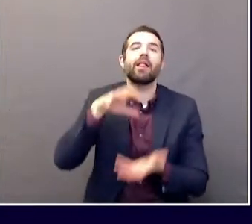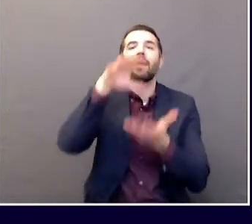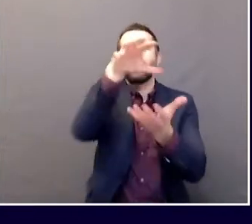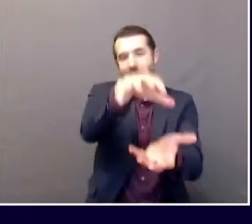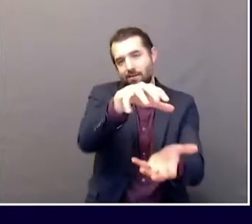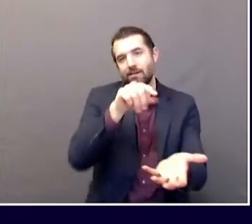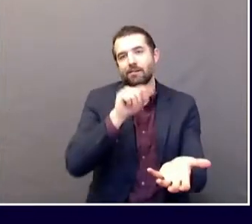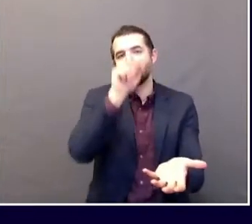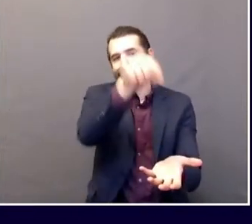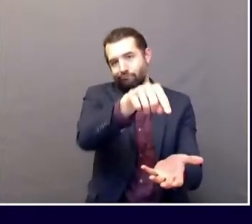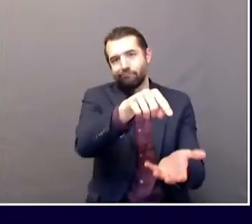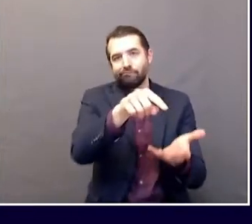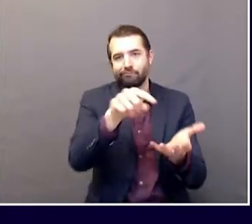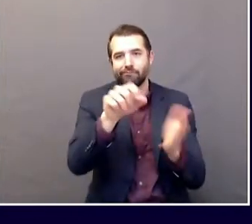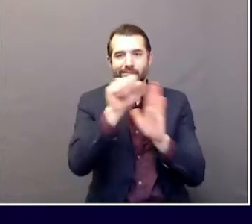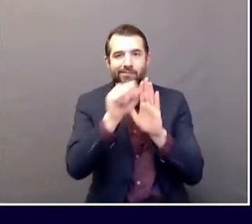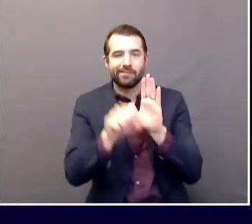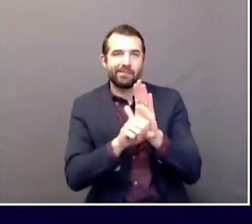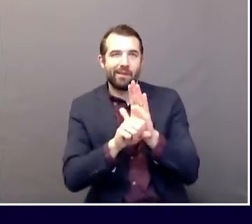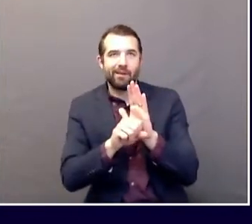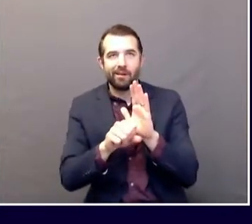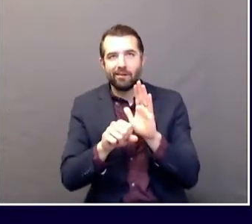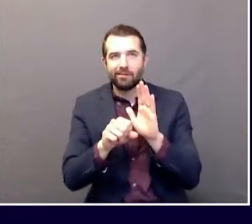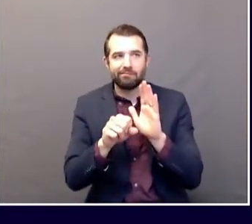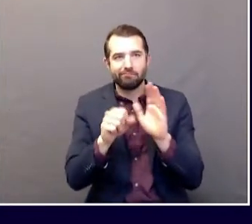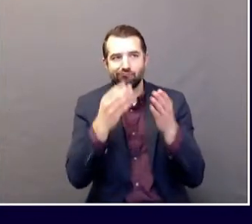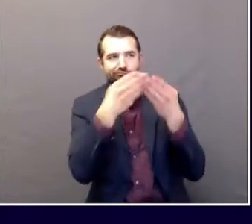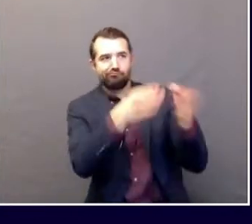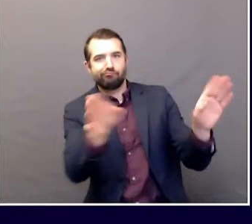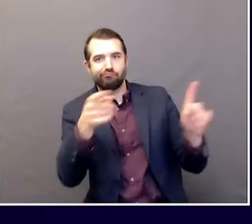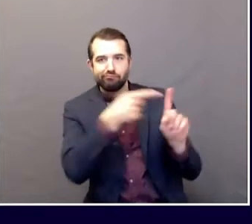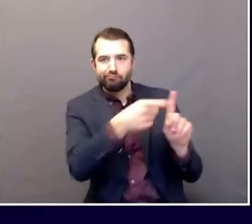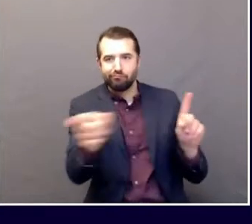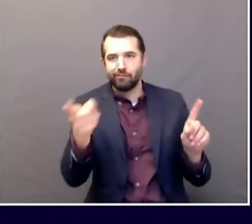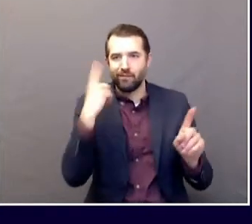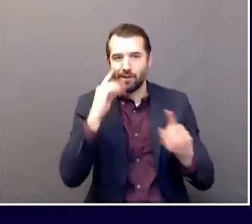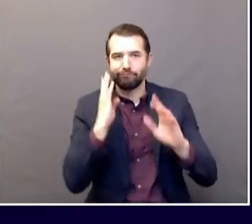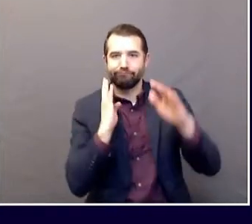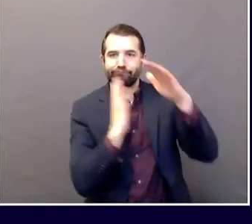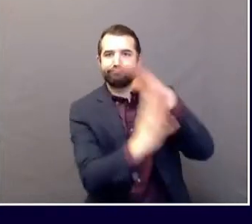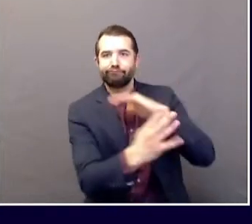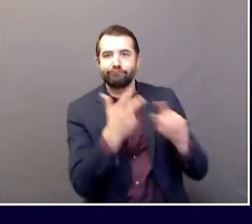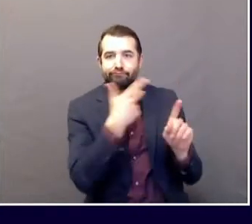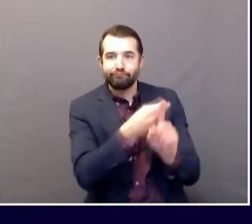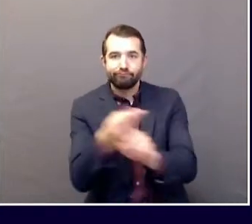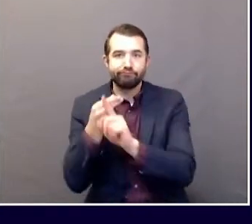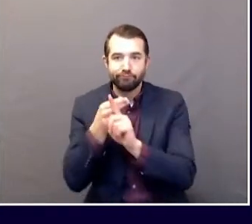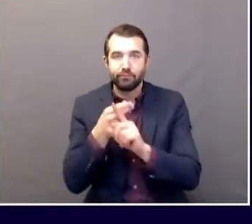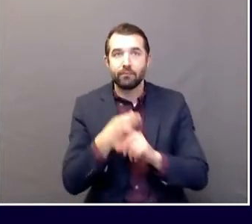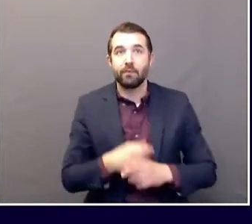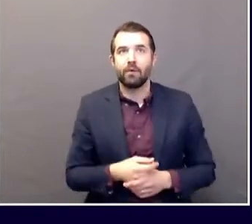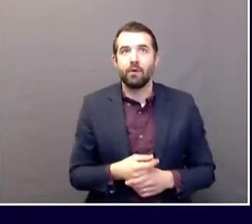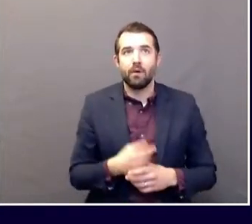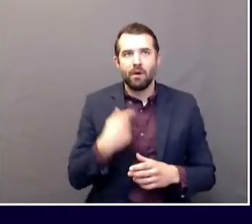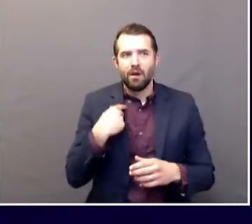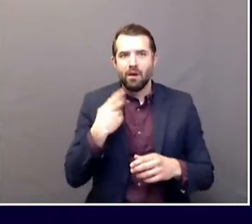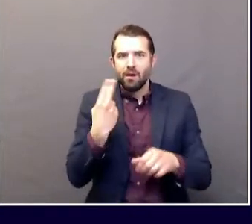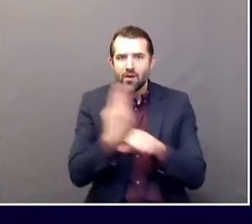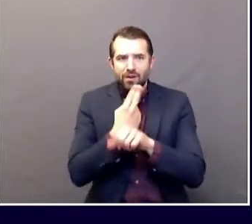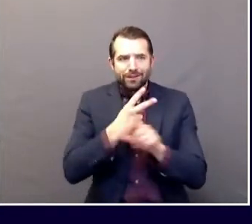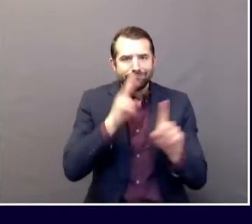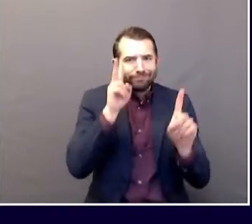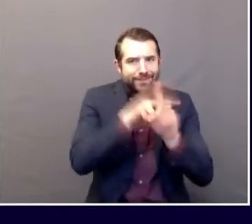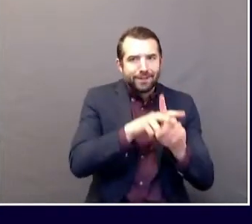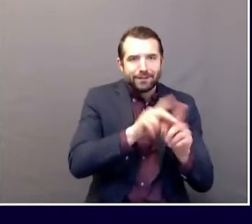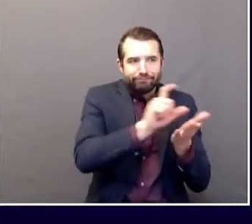to the state of Maine general pool so that they can be immediately used right now rather than being used at a later